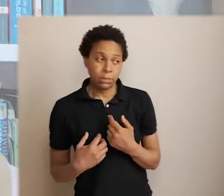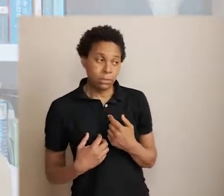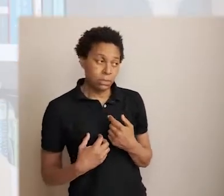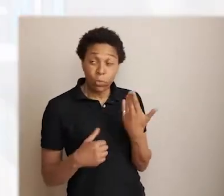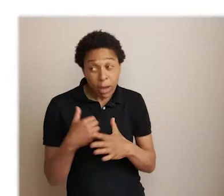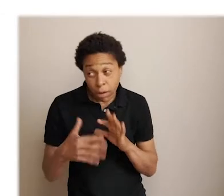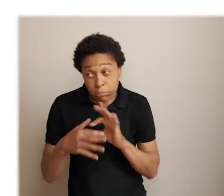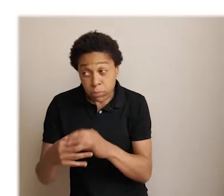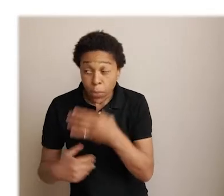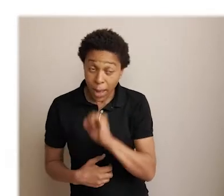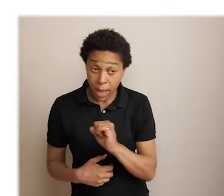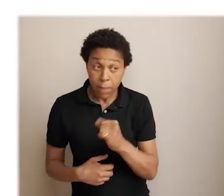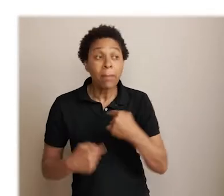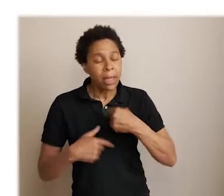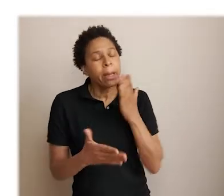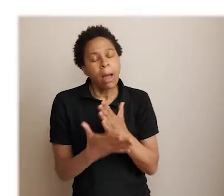out.